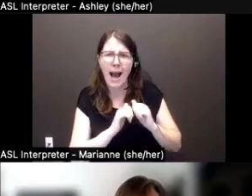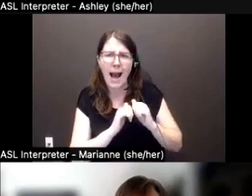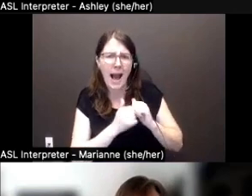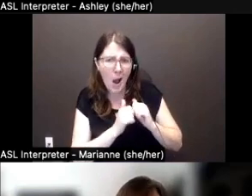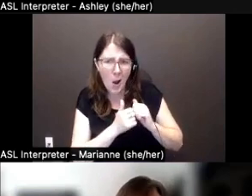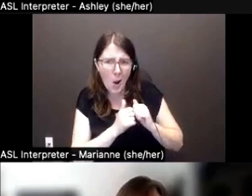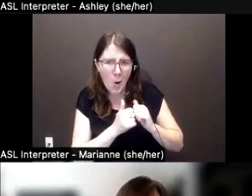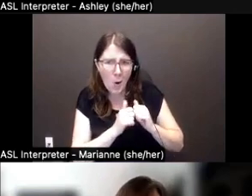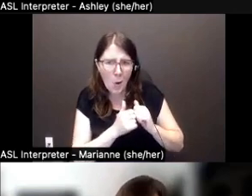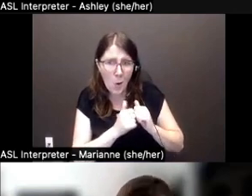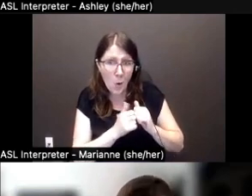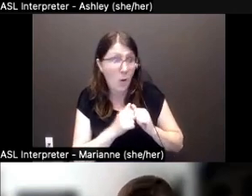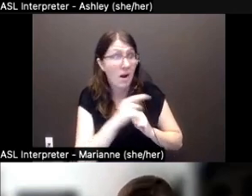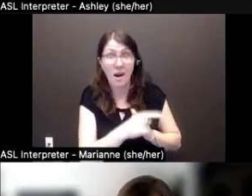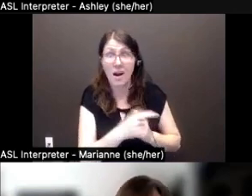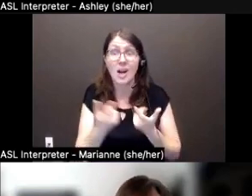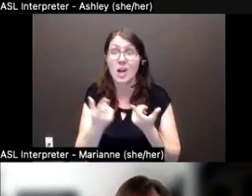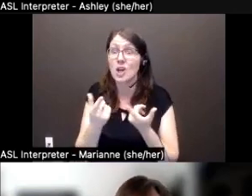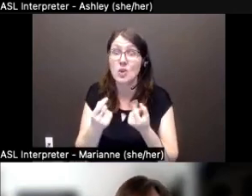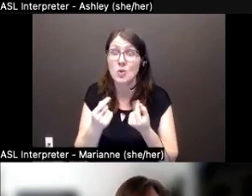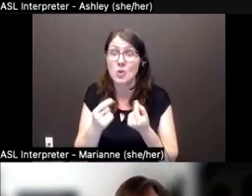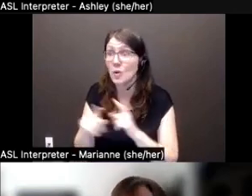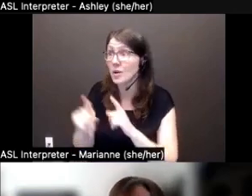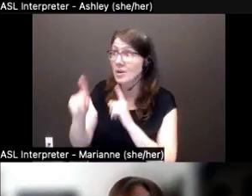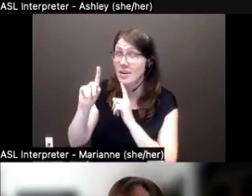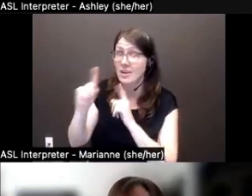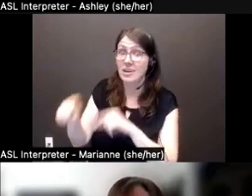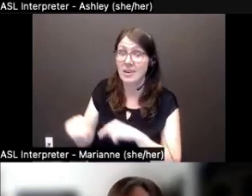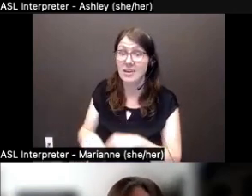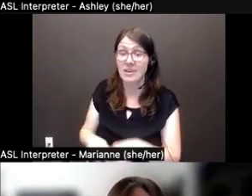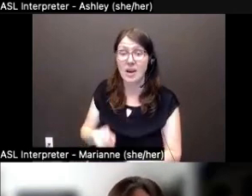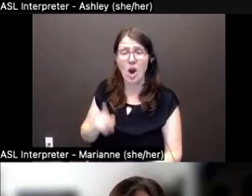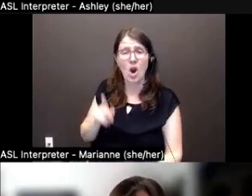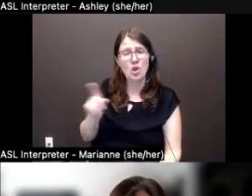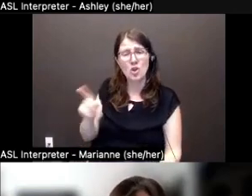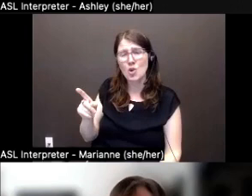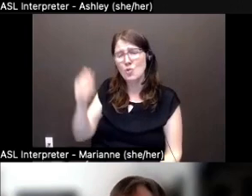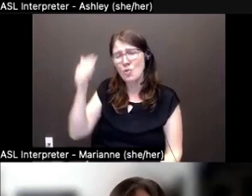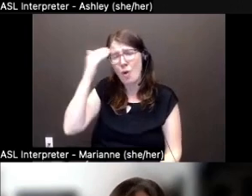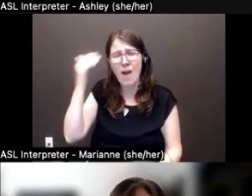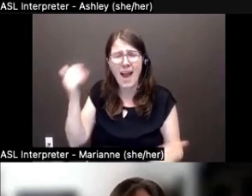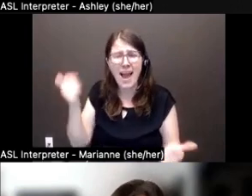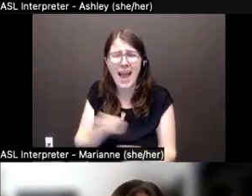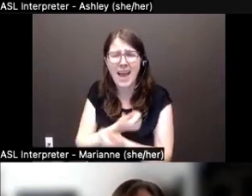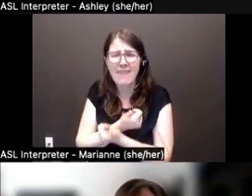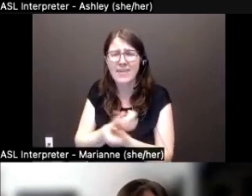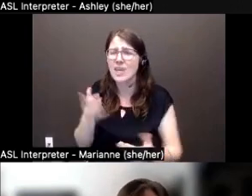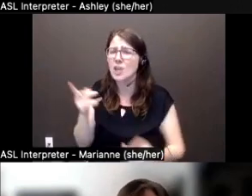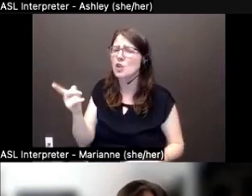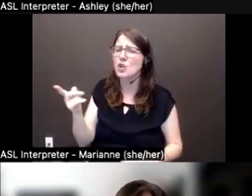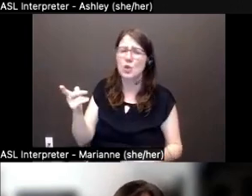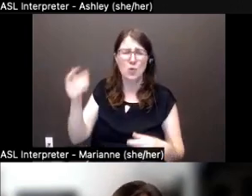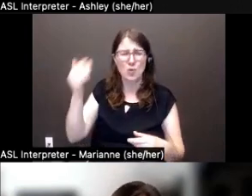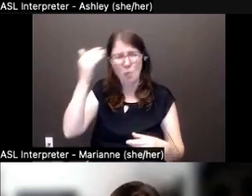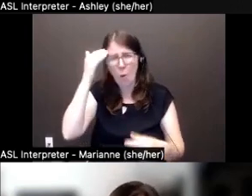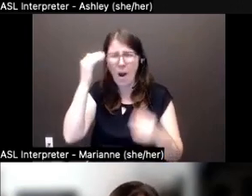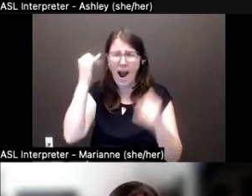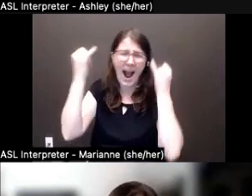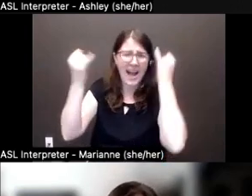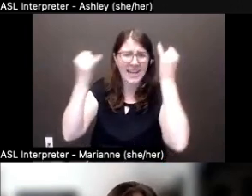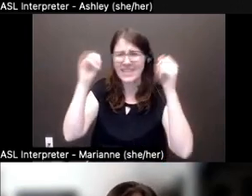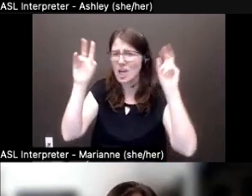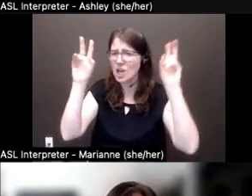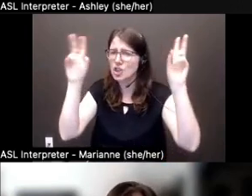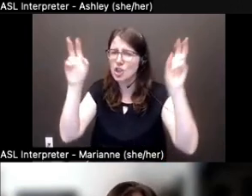his response was, "You have a lot of content, you know everything what to do, so just go ahead and do it. Don't you